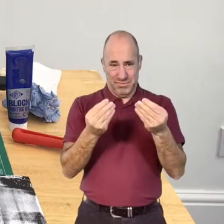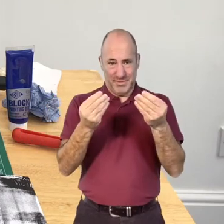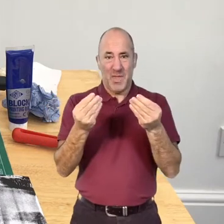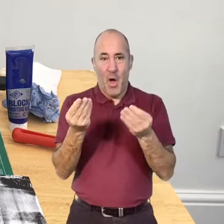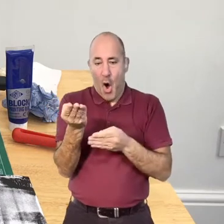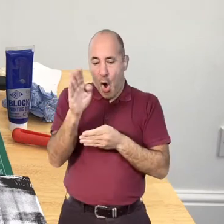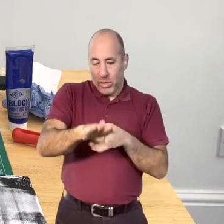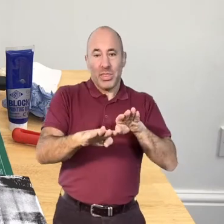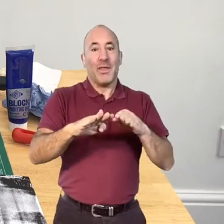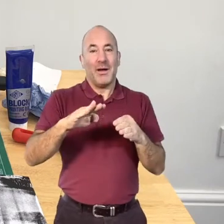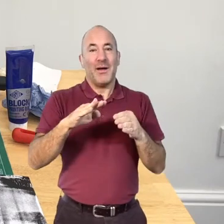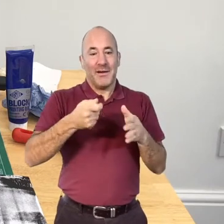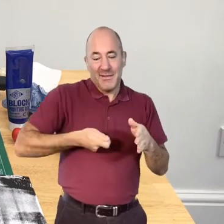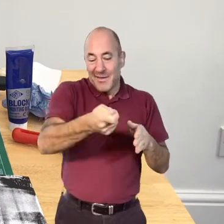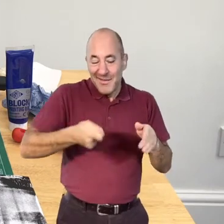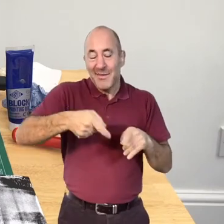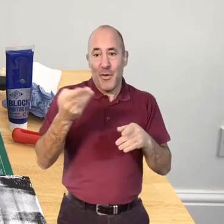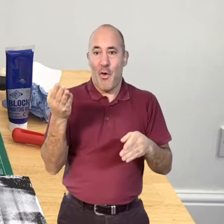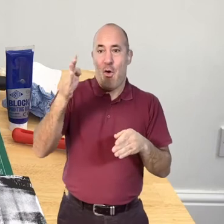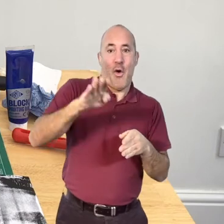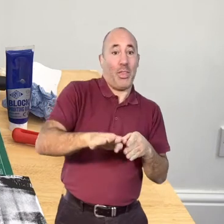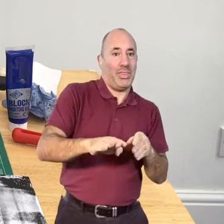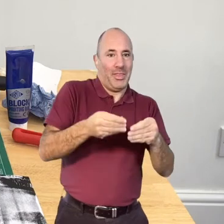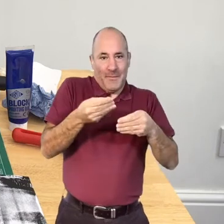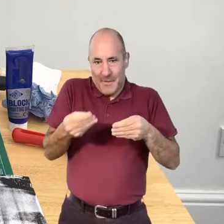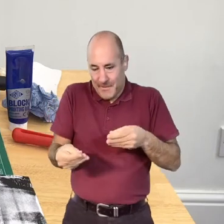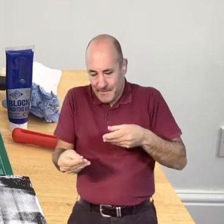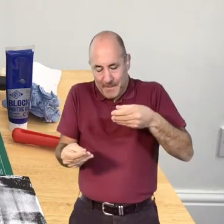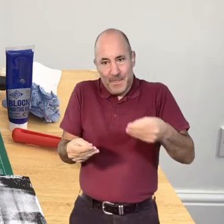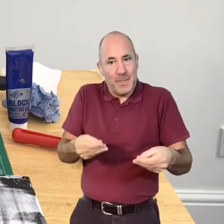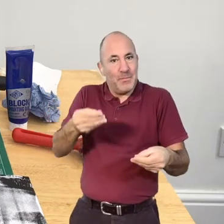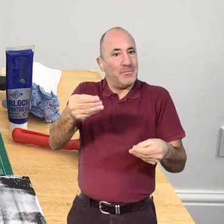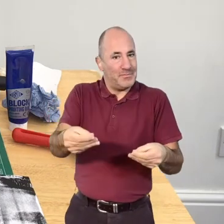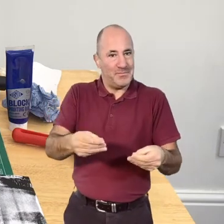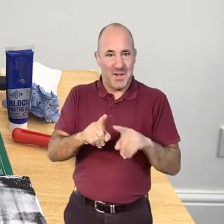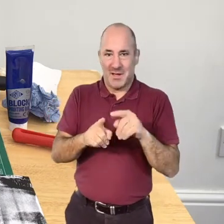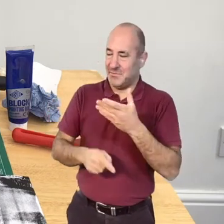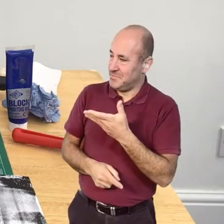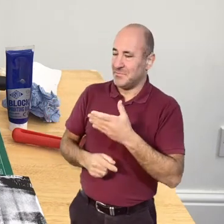torn tinfoil shapes directly onto my ink surface.